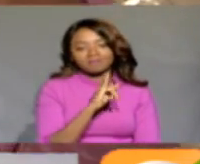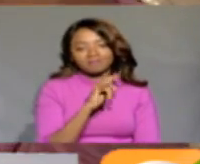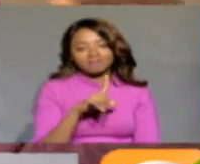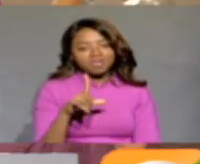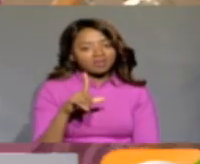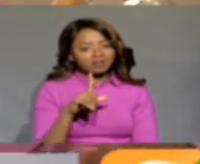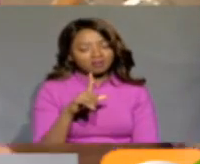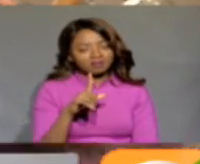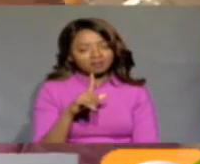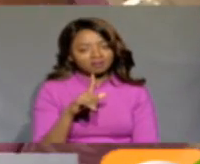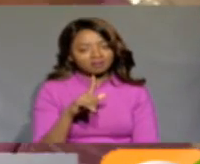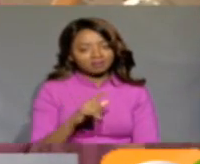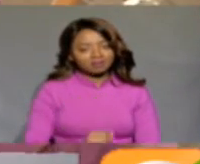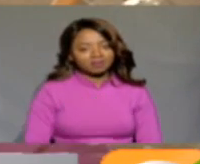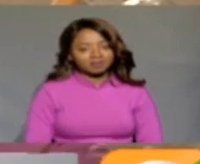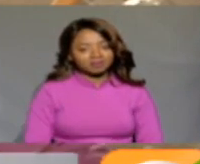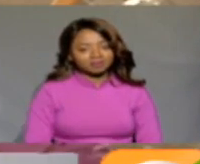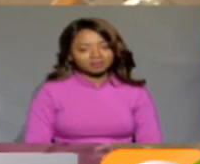that thing